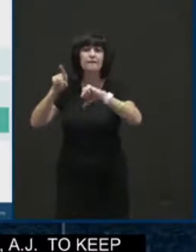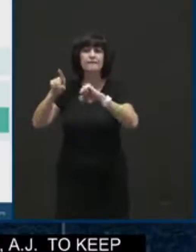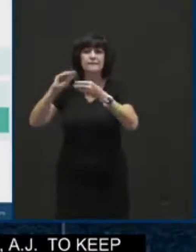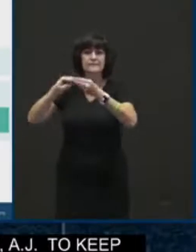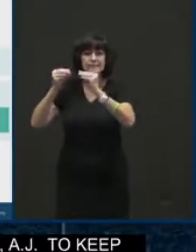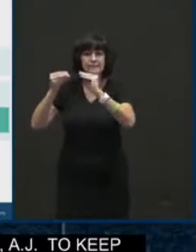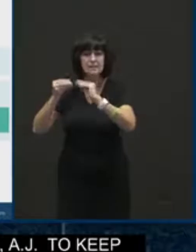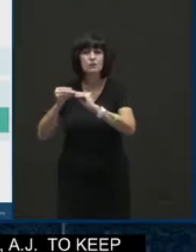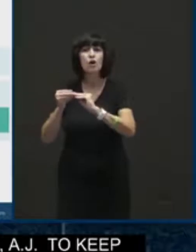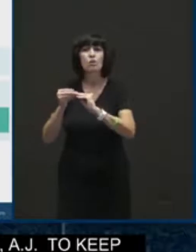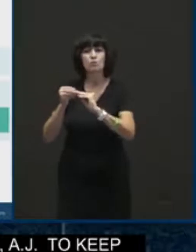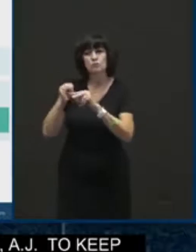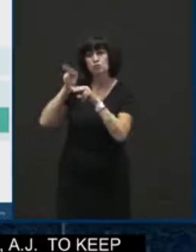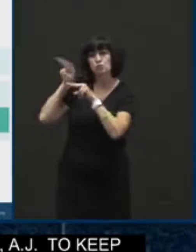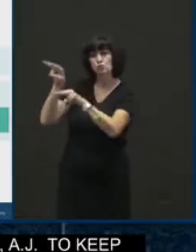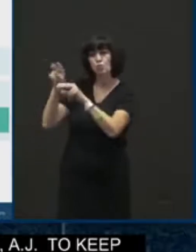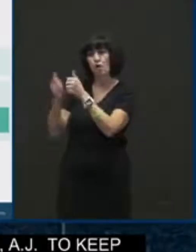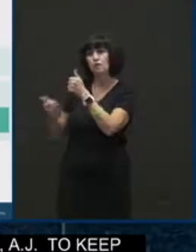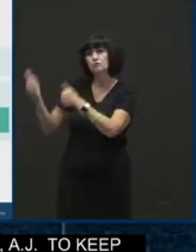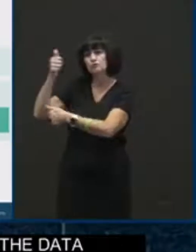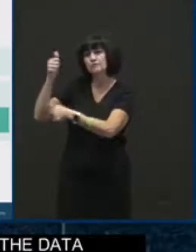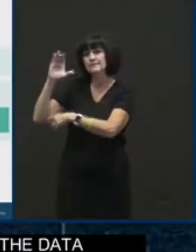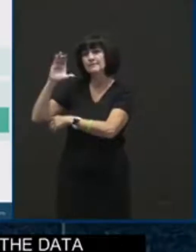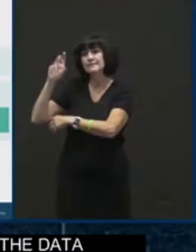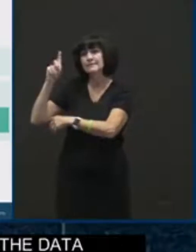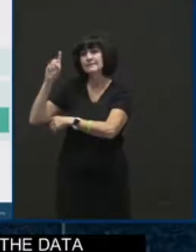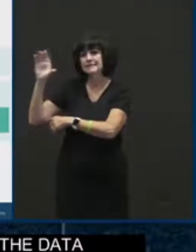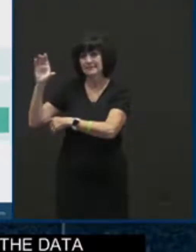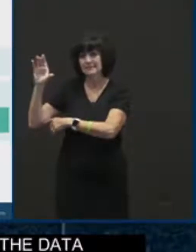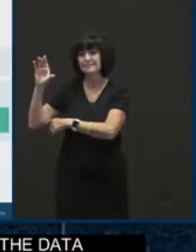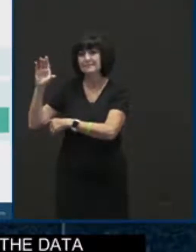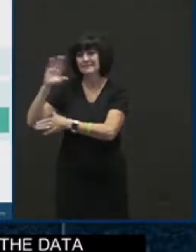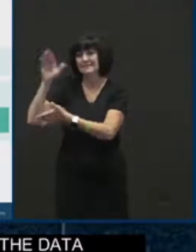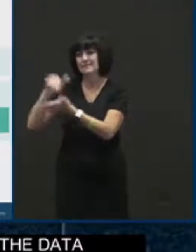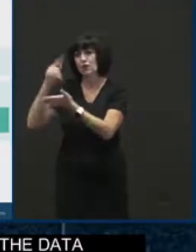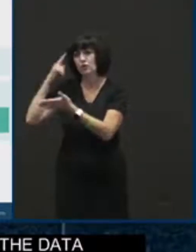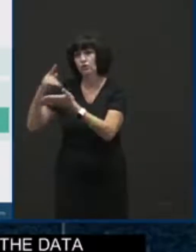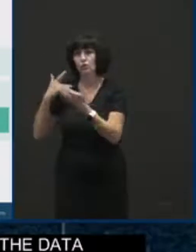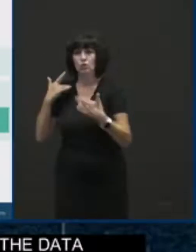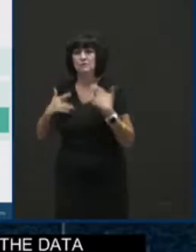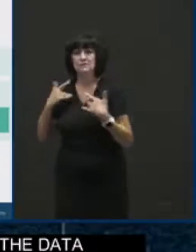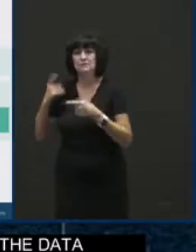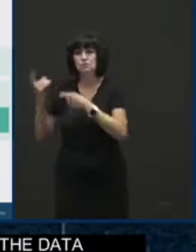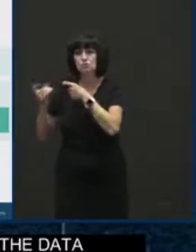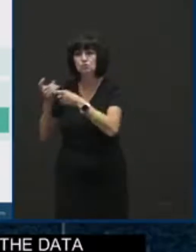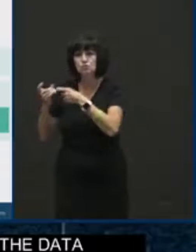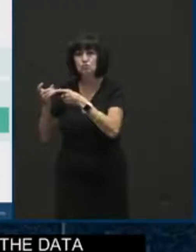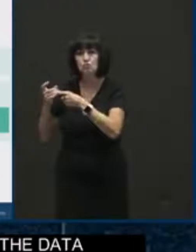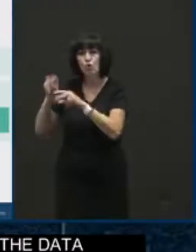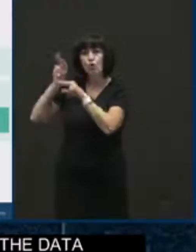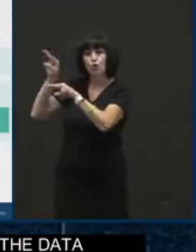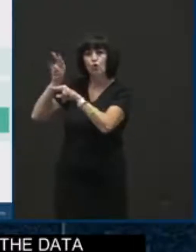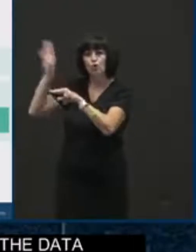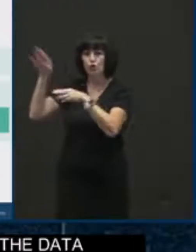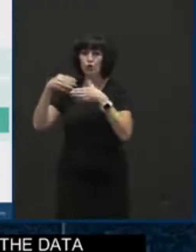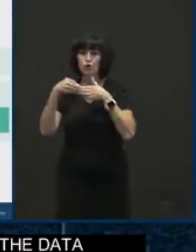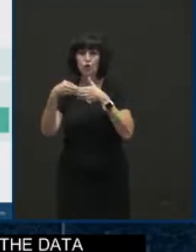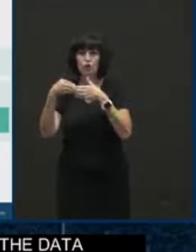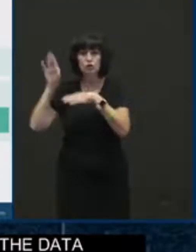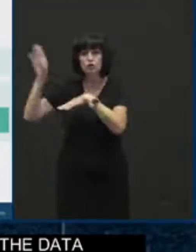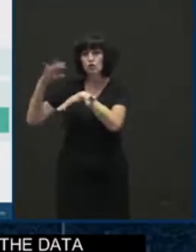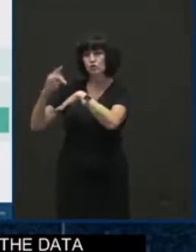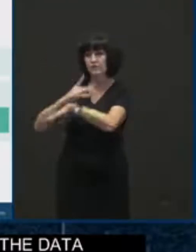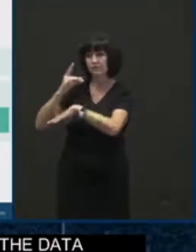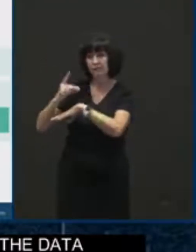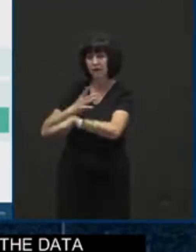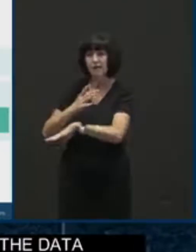from CDC and from the White House Task Force about bringing, and our own Division of Public